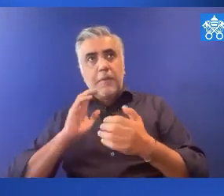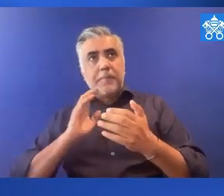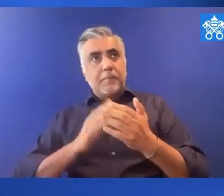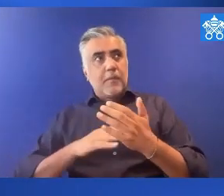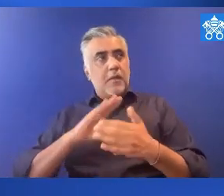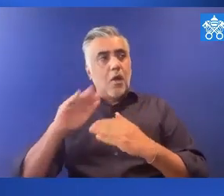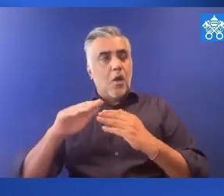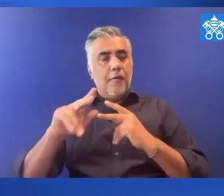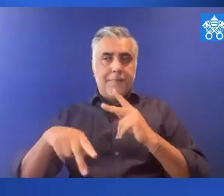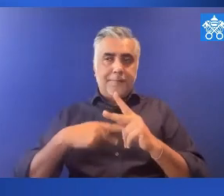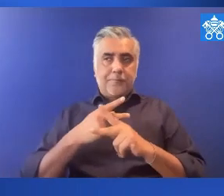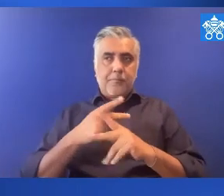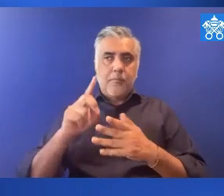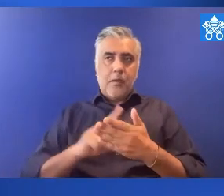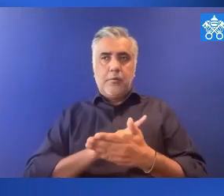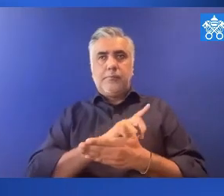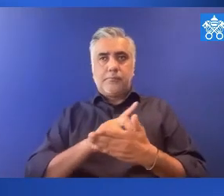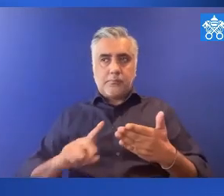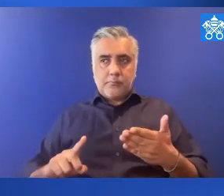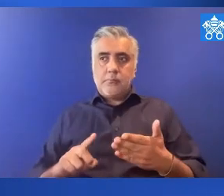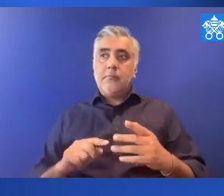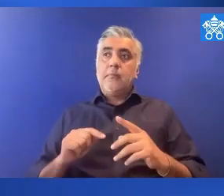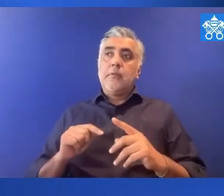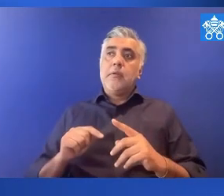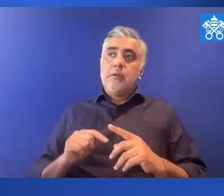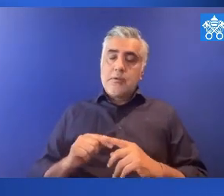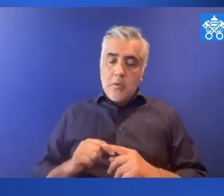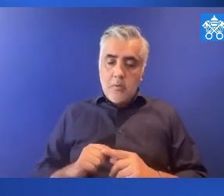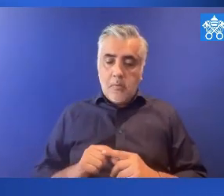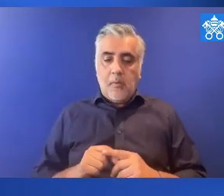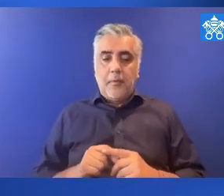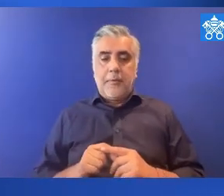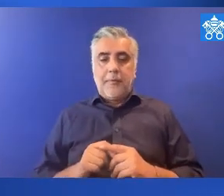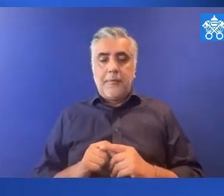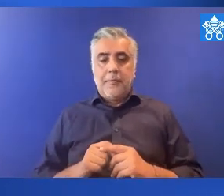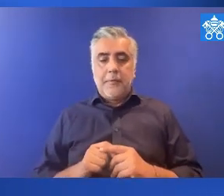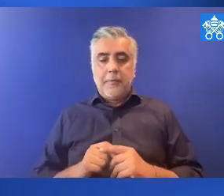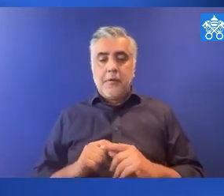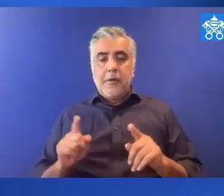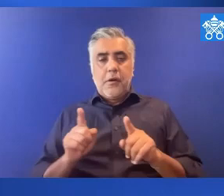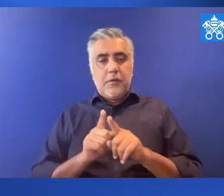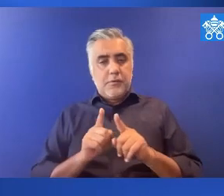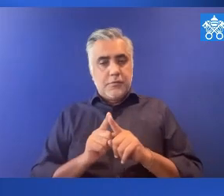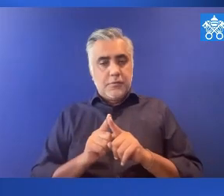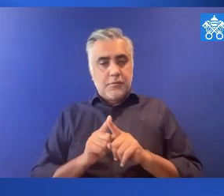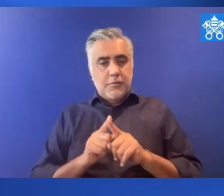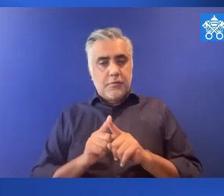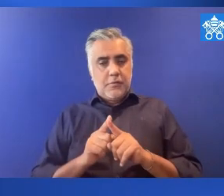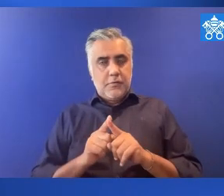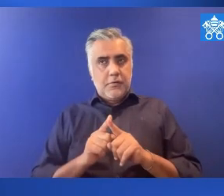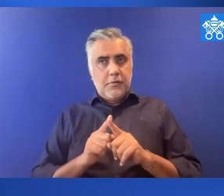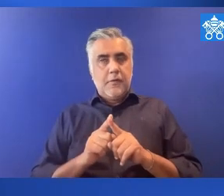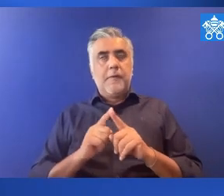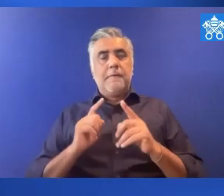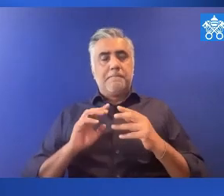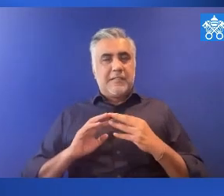solidarity and fraternity against all forms of discrimination, These, said the mayor of Asti, are